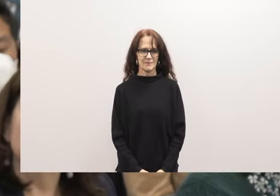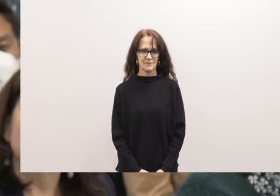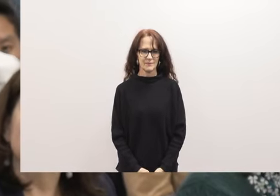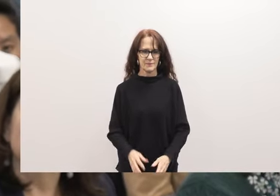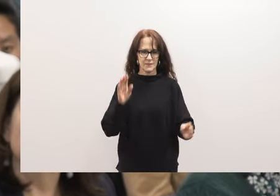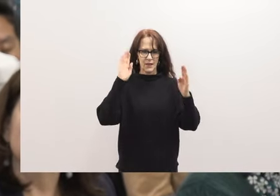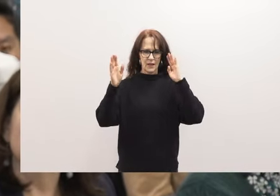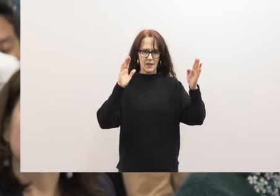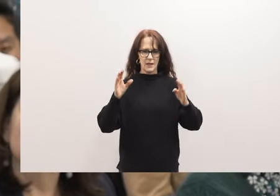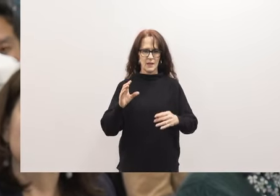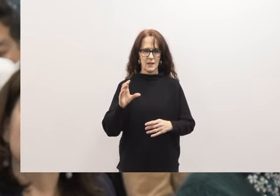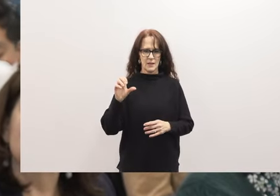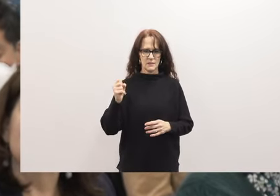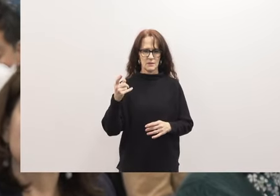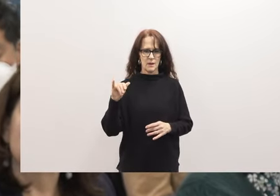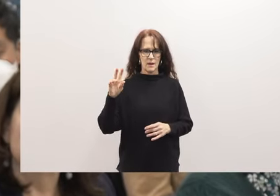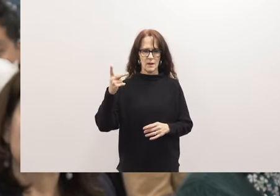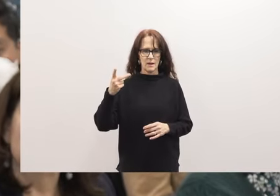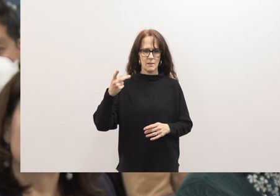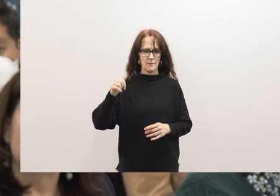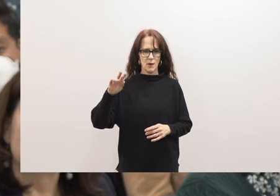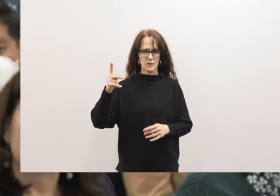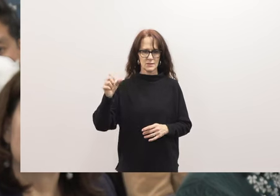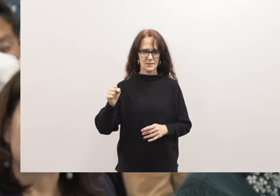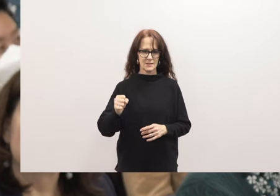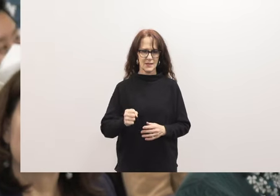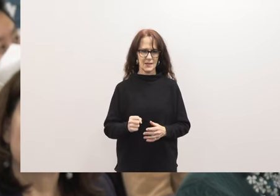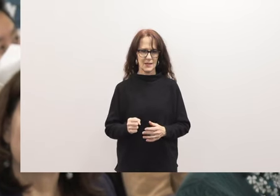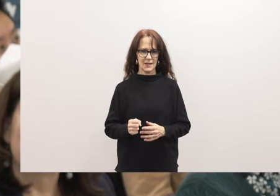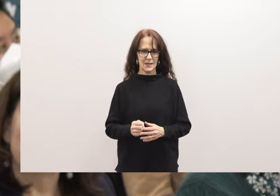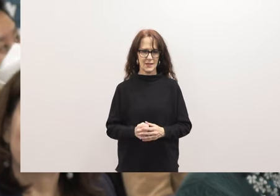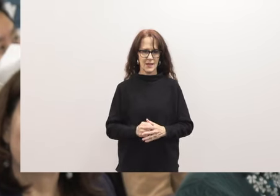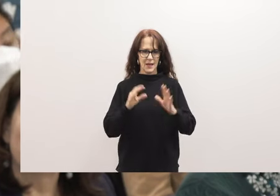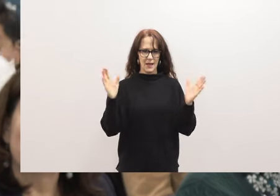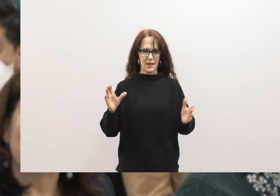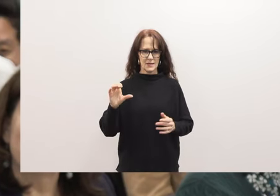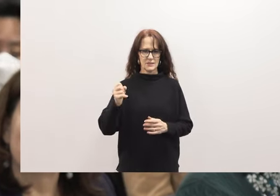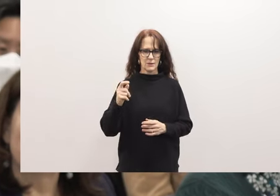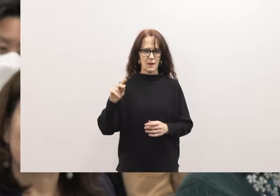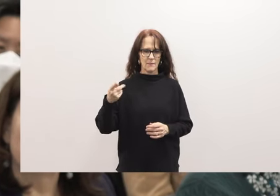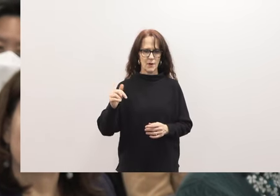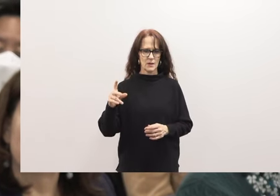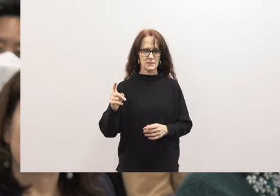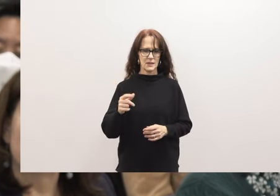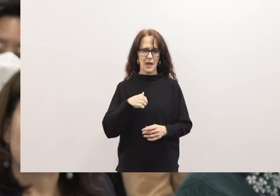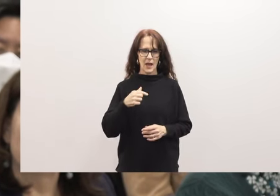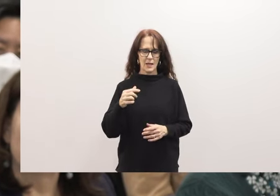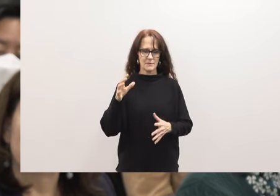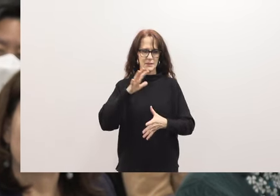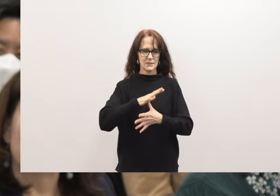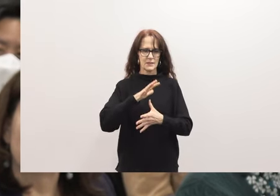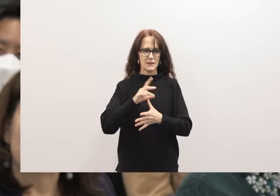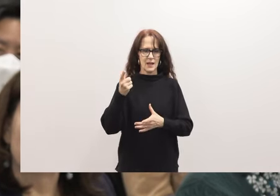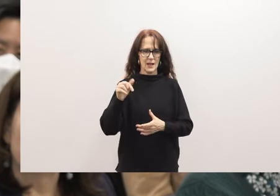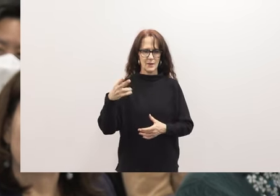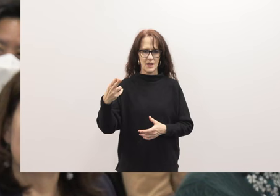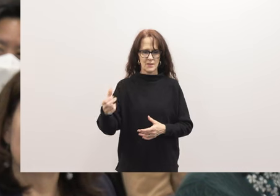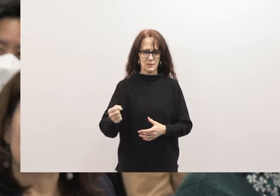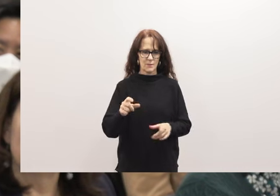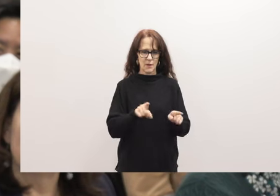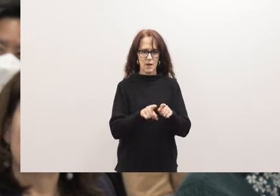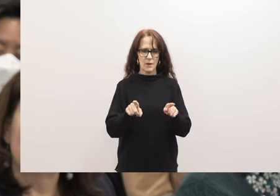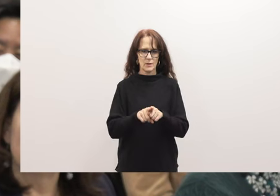Hi everyone, my name is Sarai Parks. Hi everyone, my name is Sarai Parks. I am a senior at Lakewood High School, and I'm